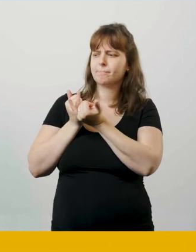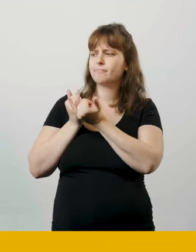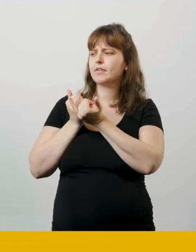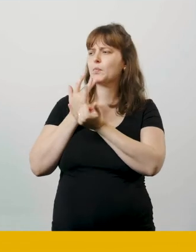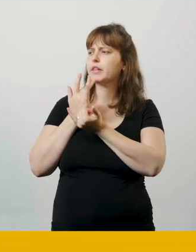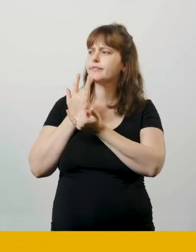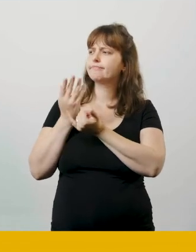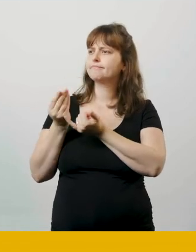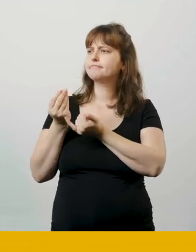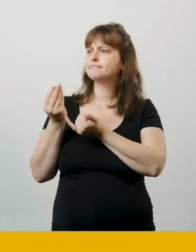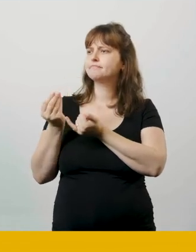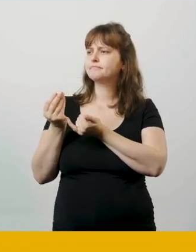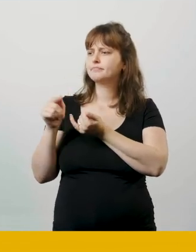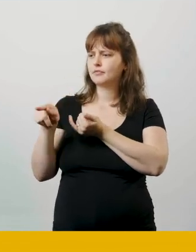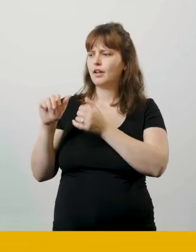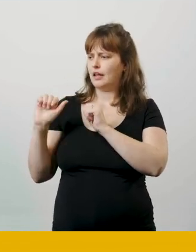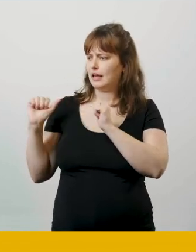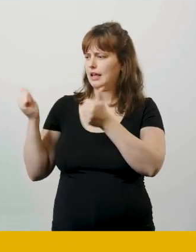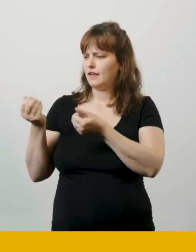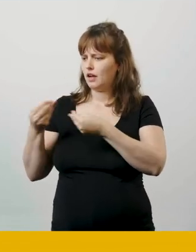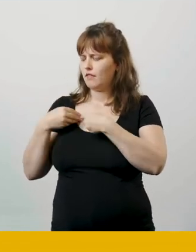was making everybody comfortable.